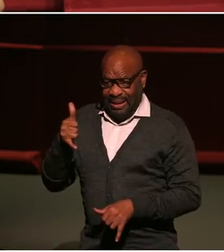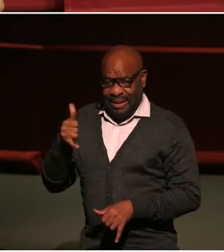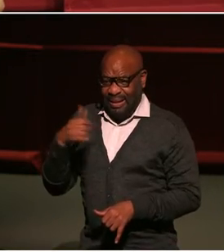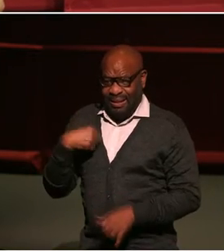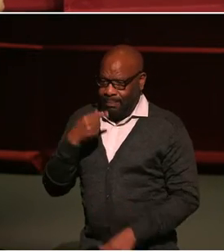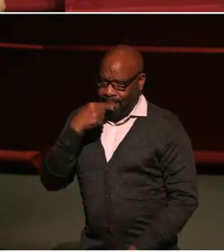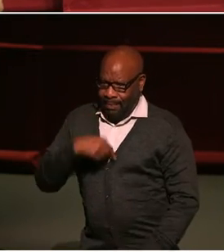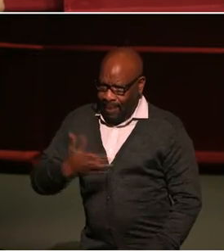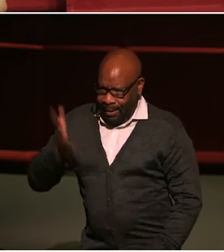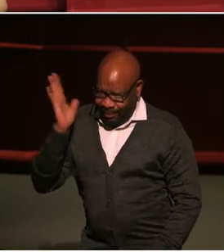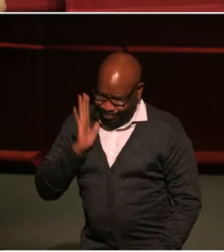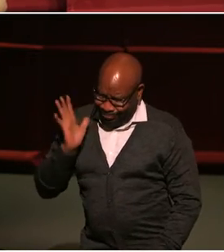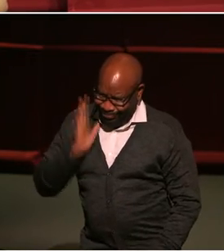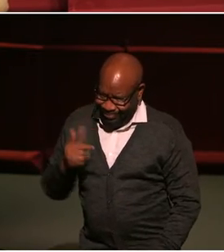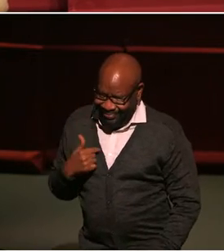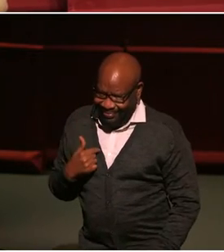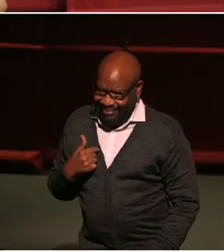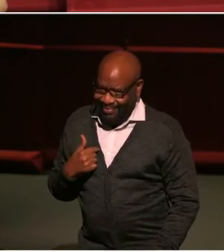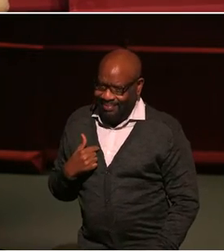And way back then,